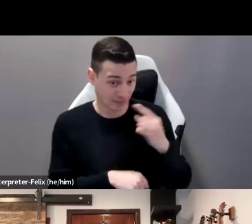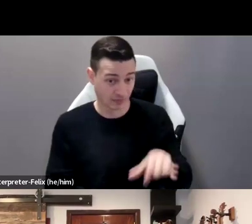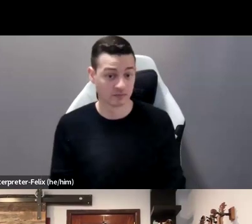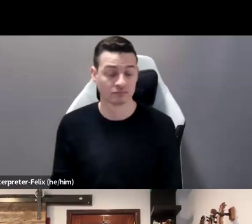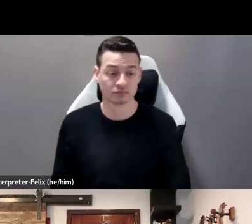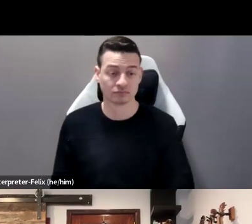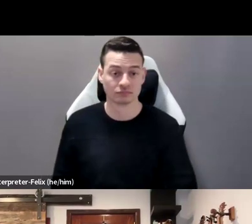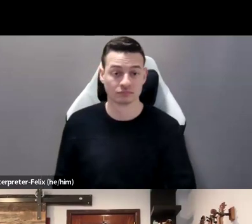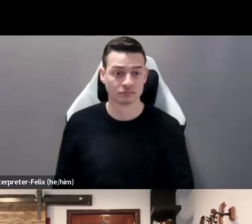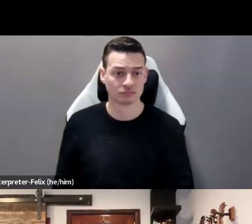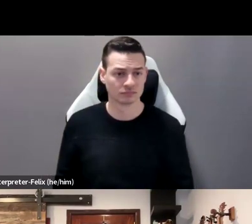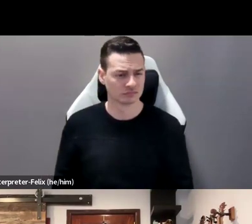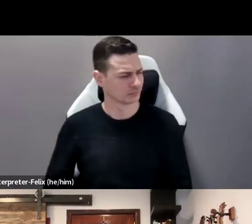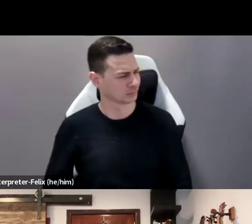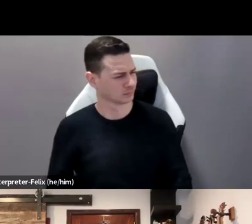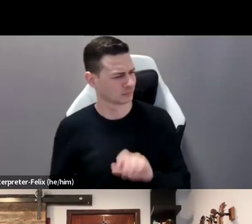It just occurred to me, like